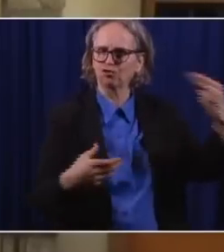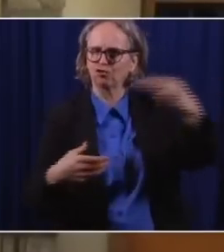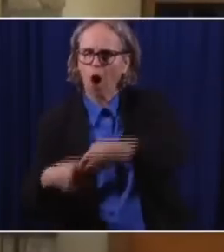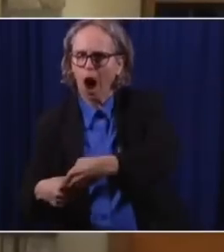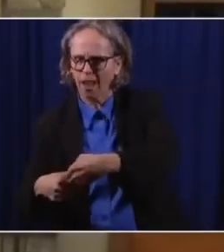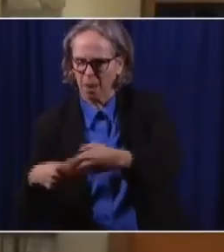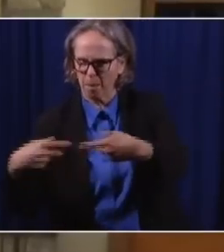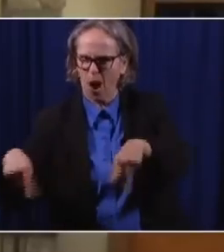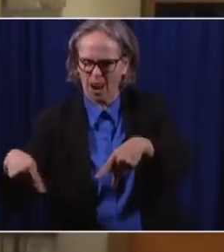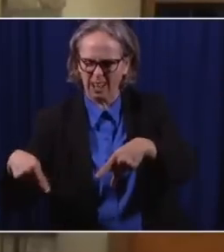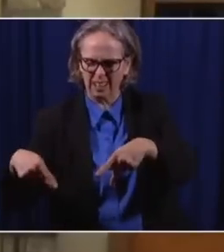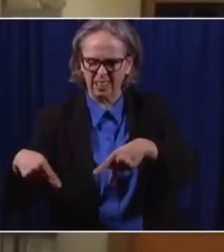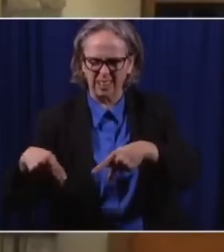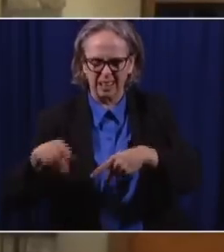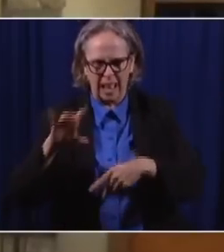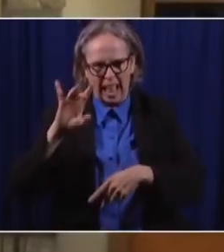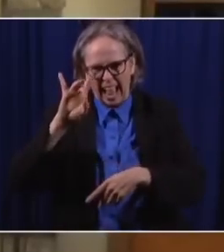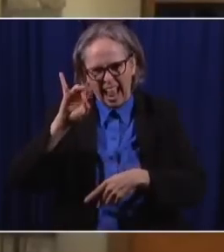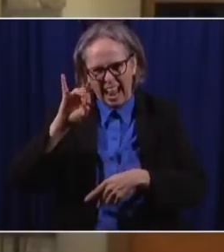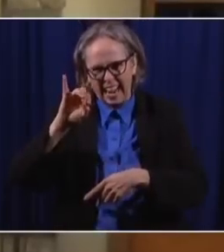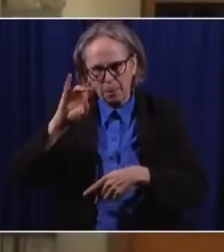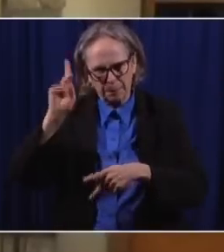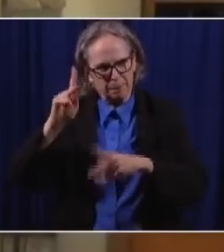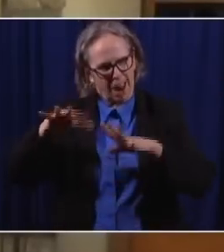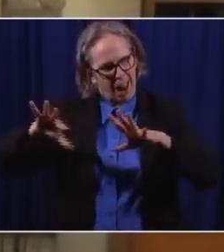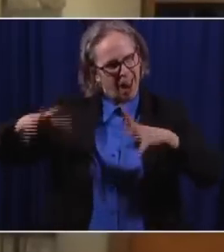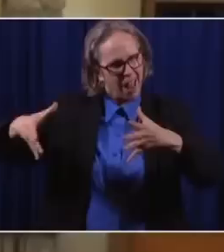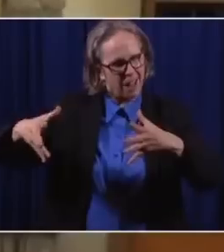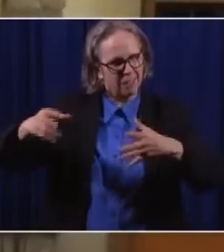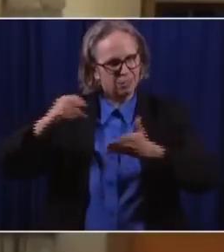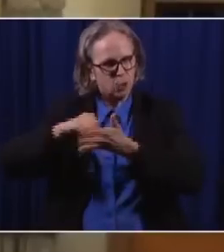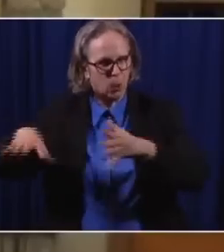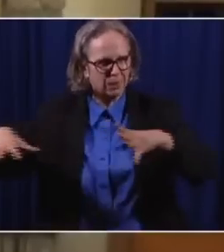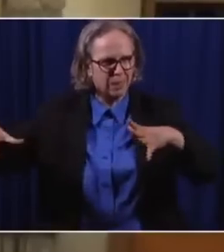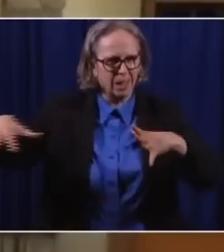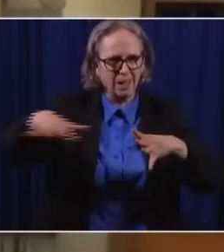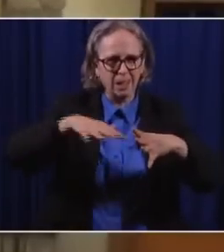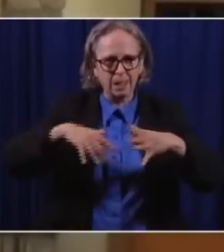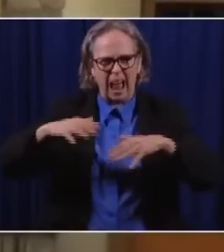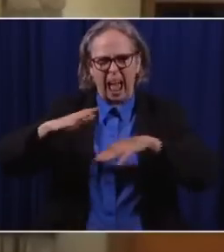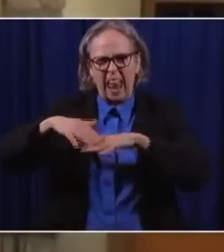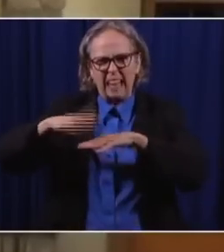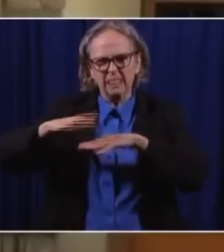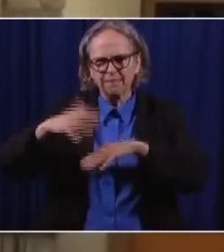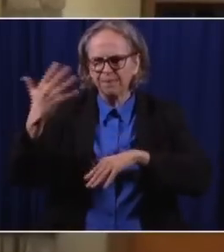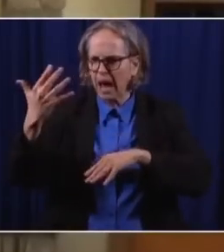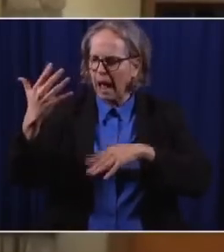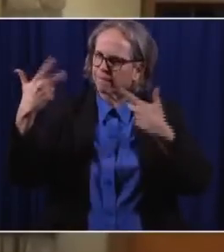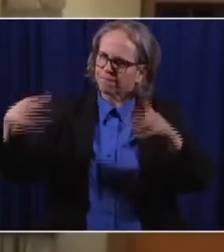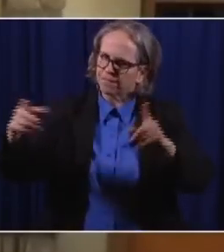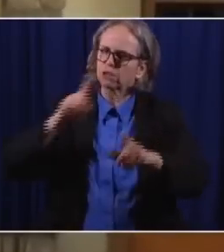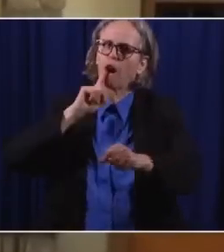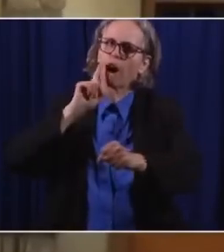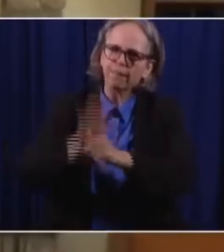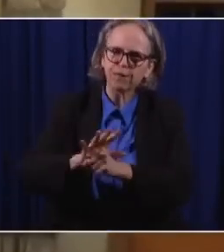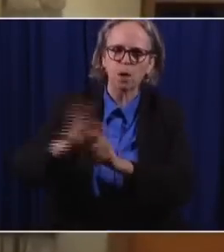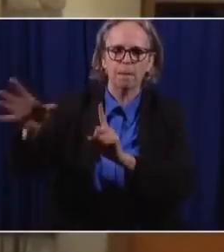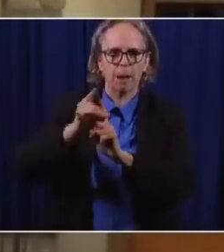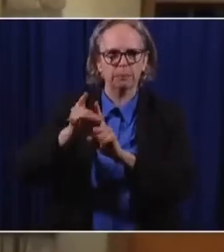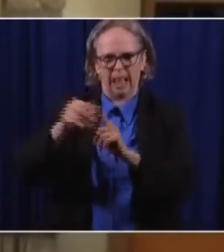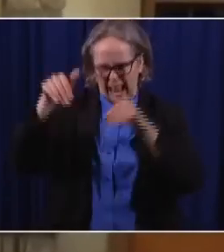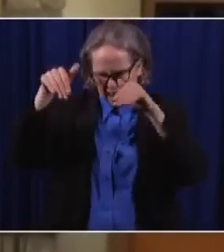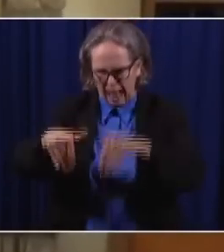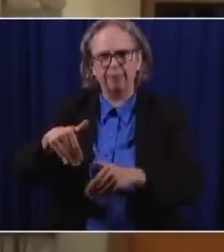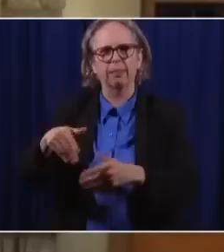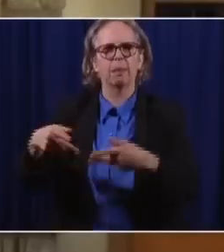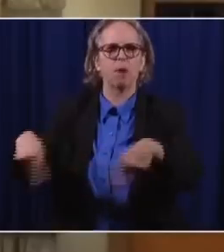people attended. There are now at least 5 positive cases associated with that party.